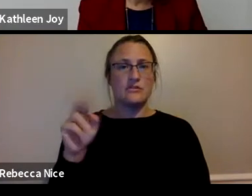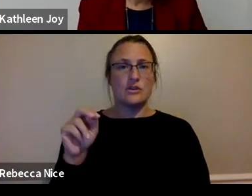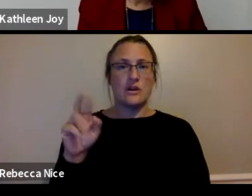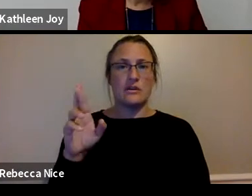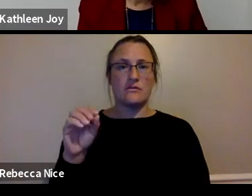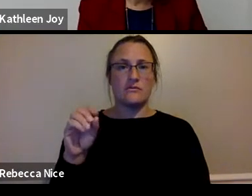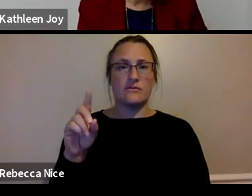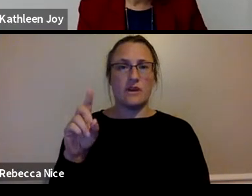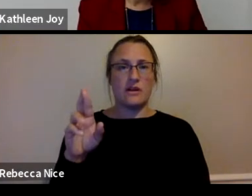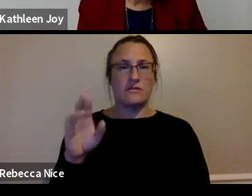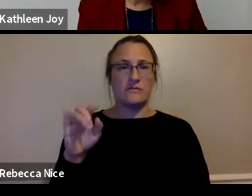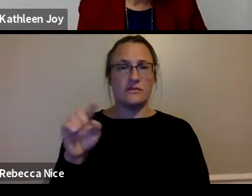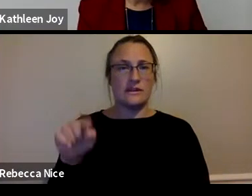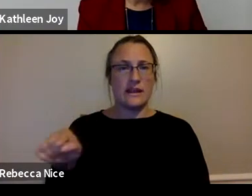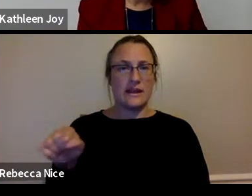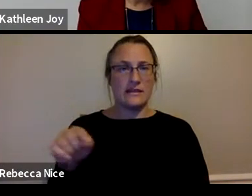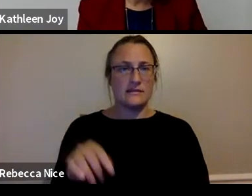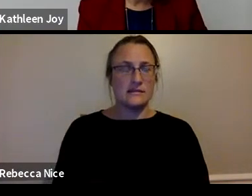Rodriguez.